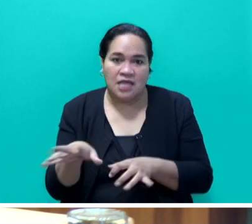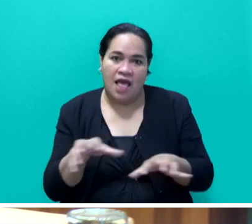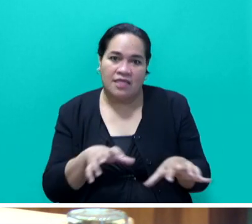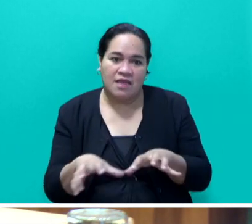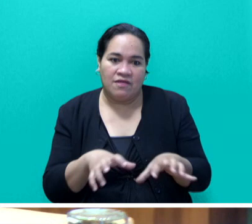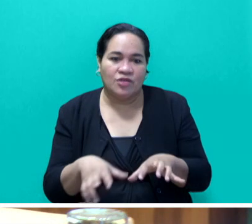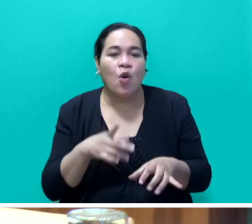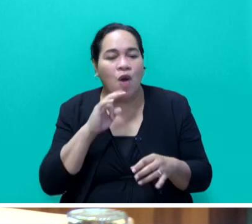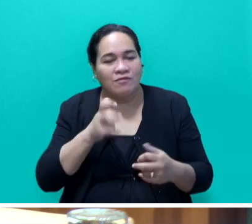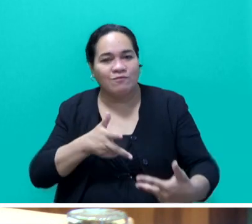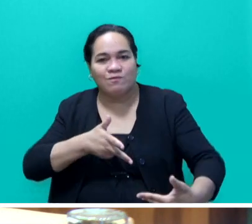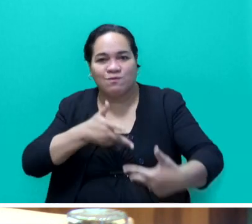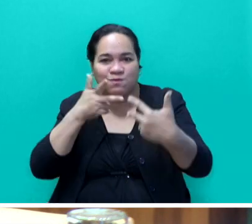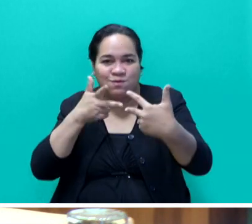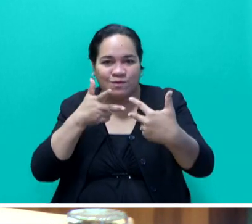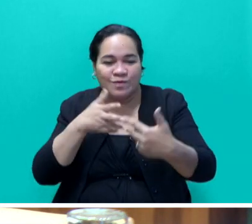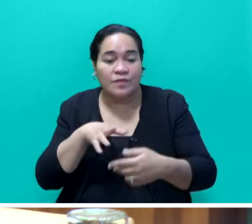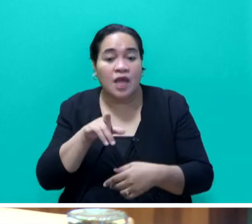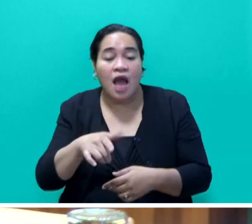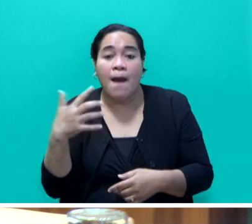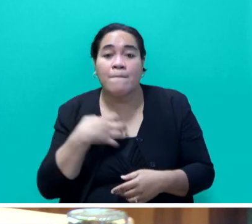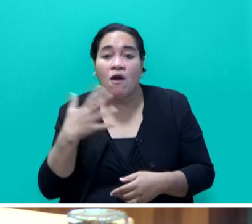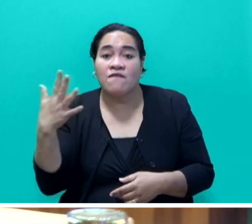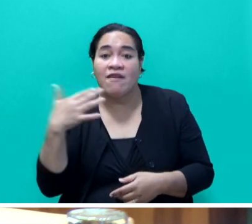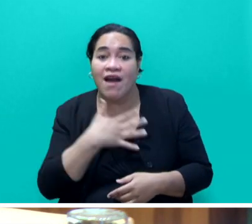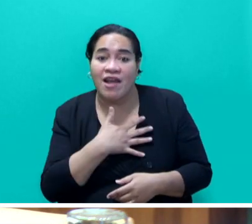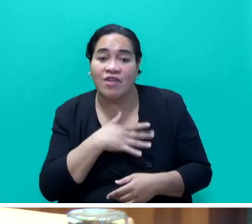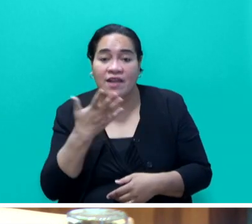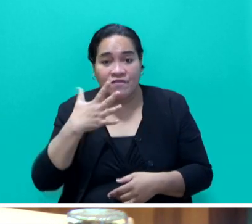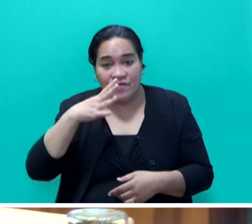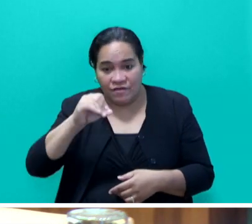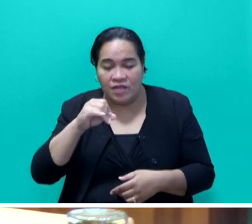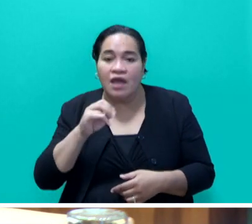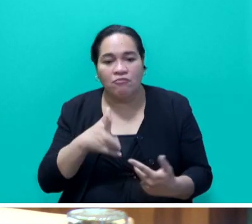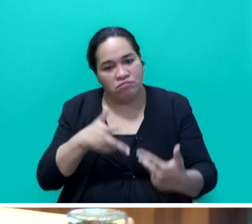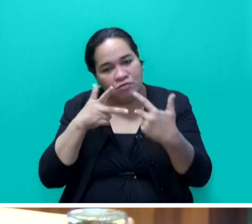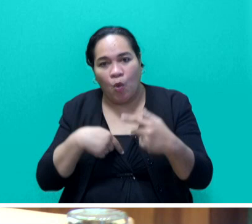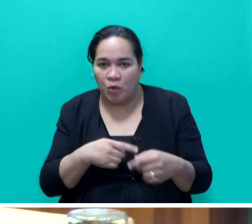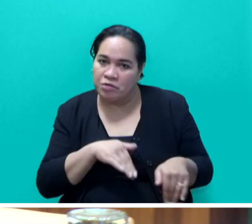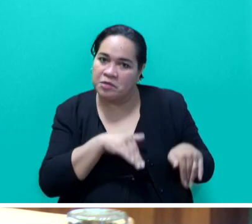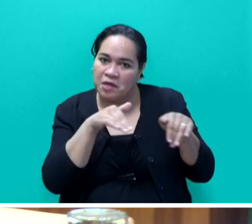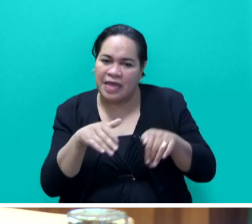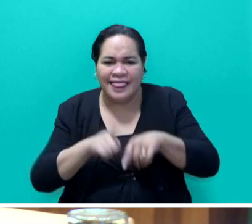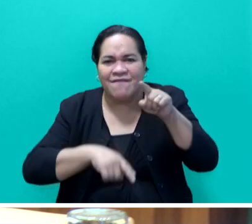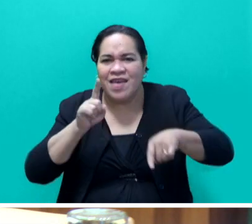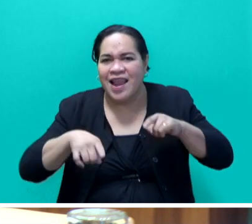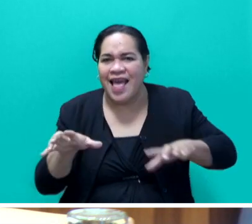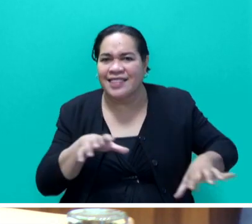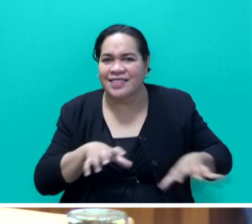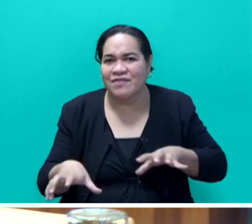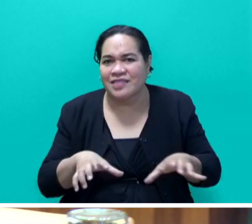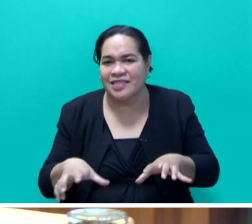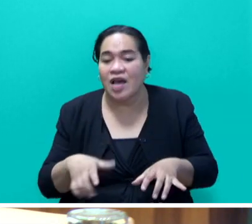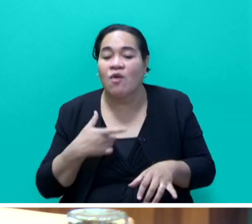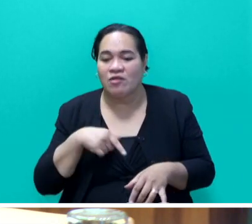conducted virtually. More than 550 students are participating virtually in various activities offered